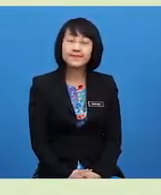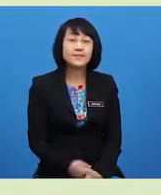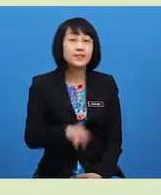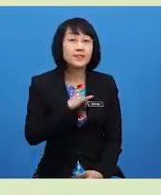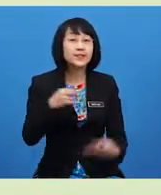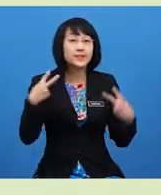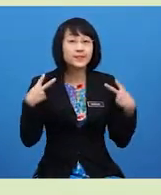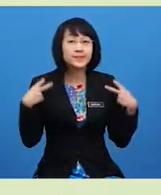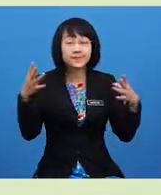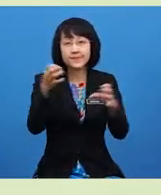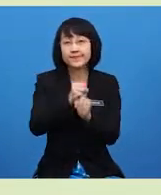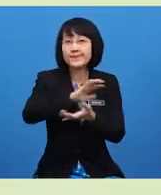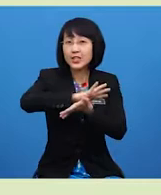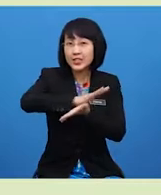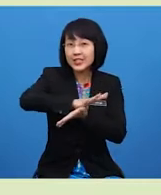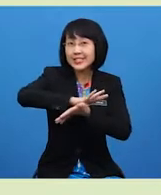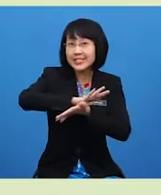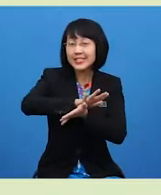I've got cheese.